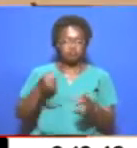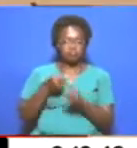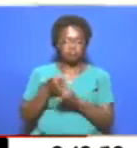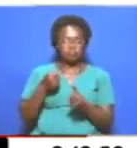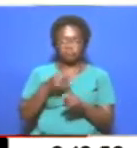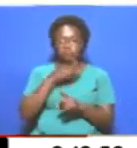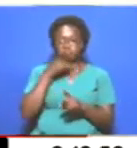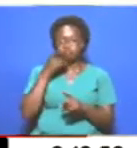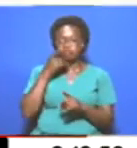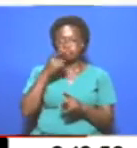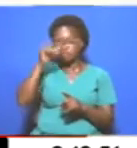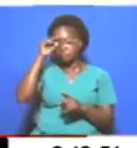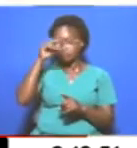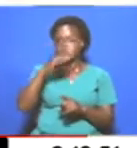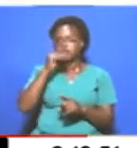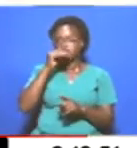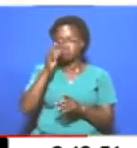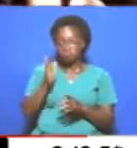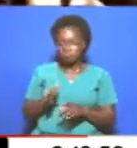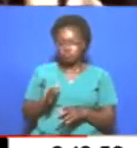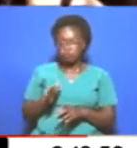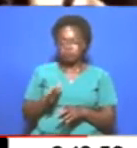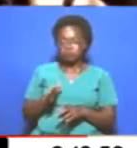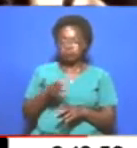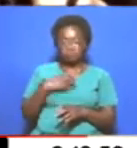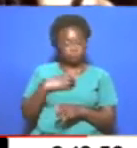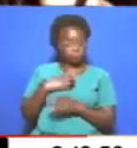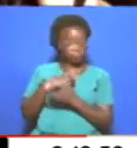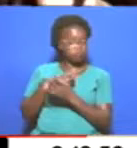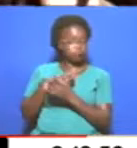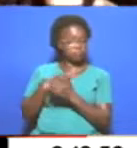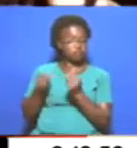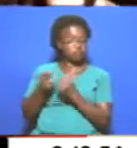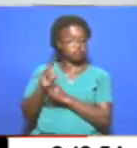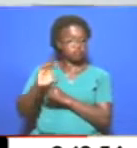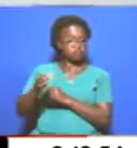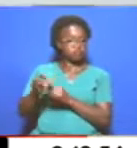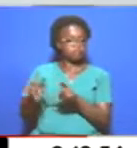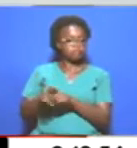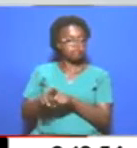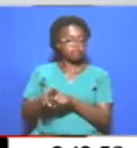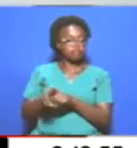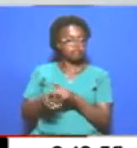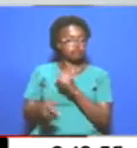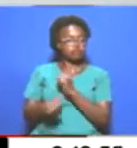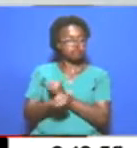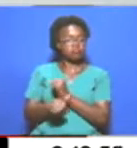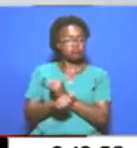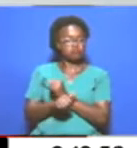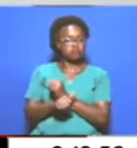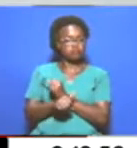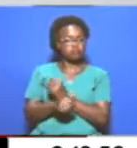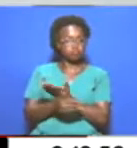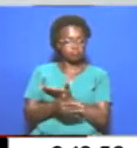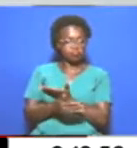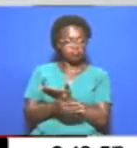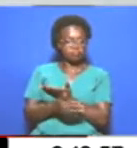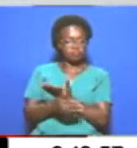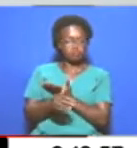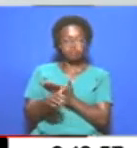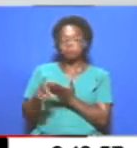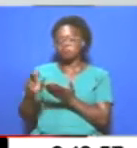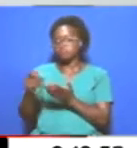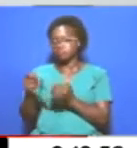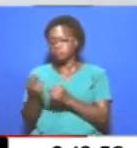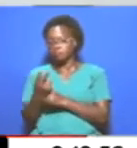government spokesperson, Colonel Cyrus Oguna, 12 counties are still in the red. These 12 counties include Baringo,